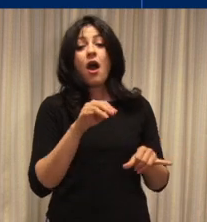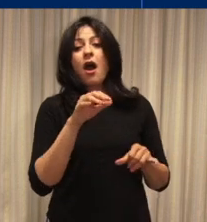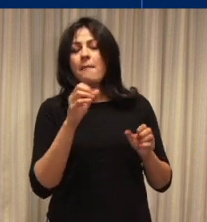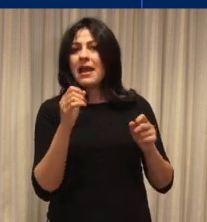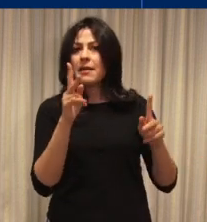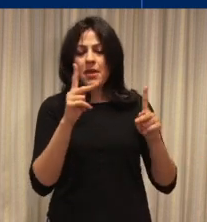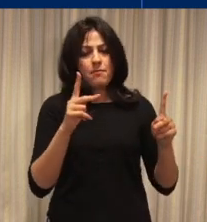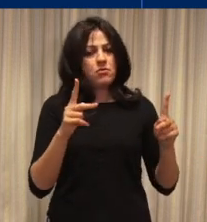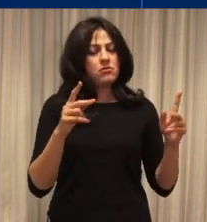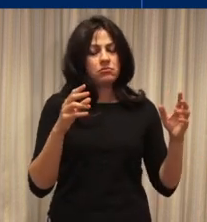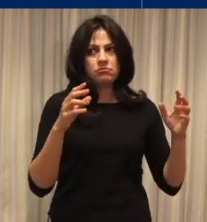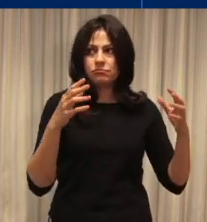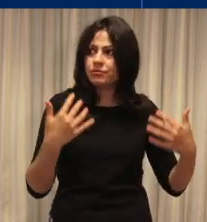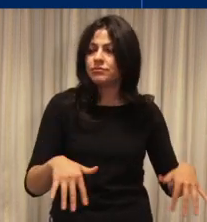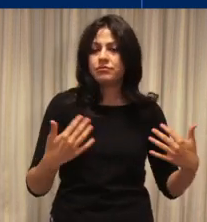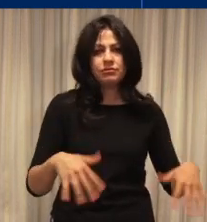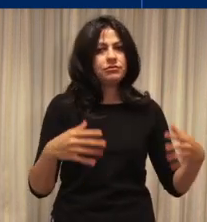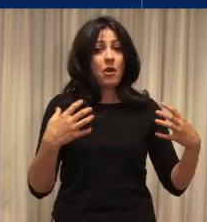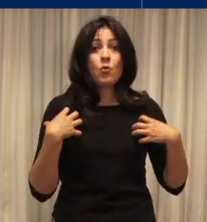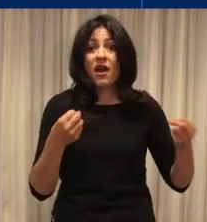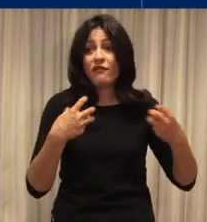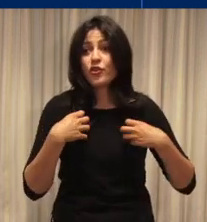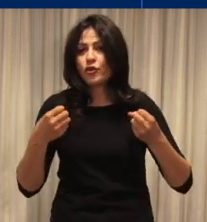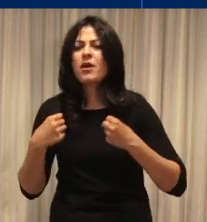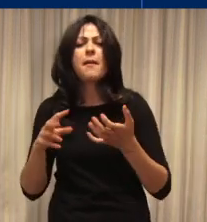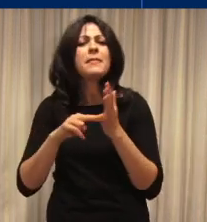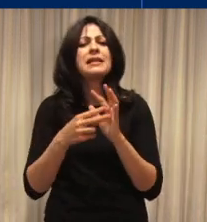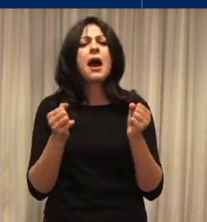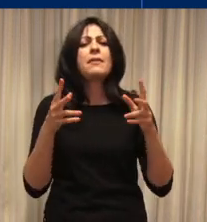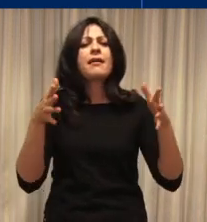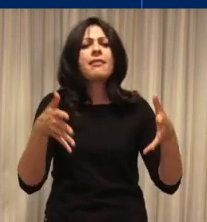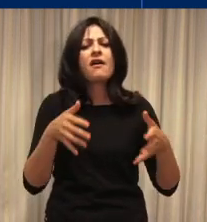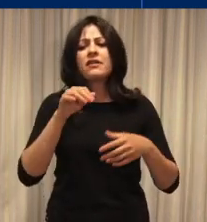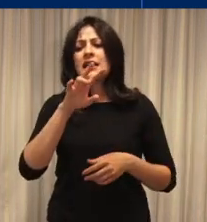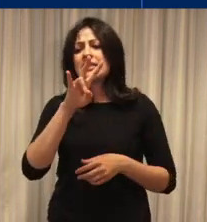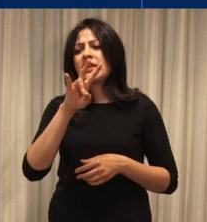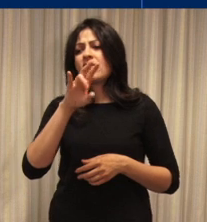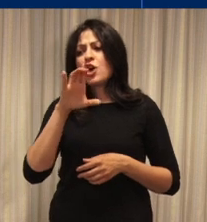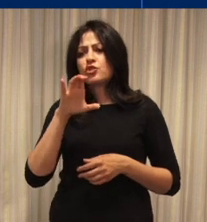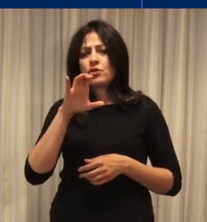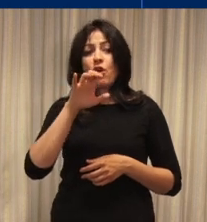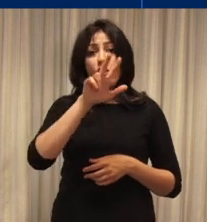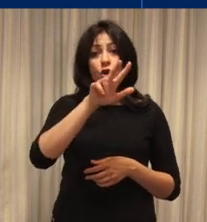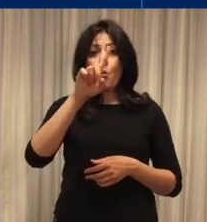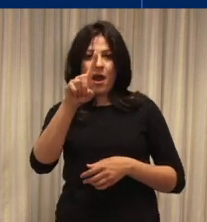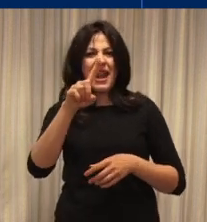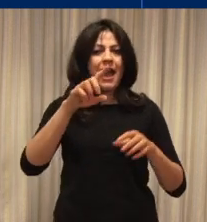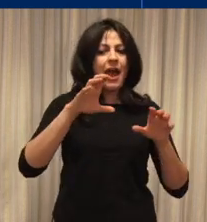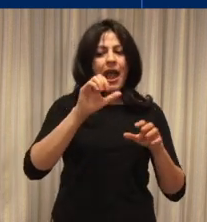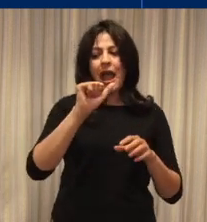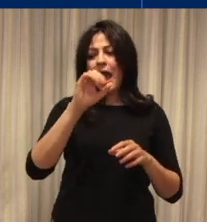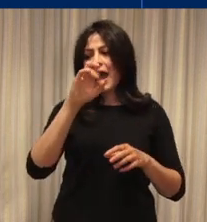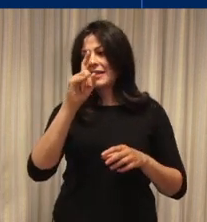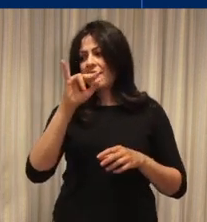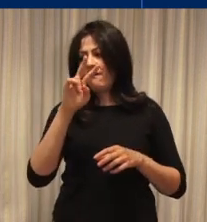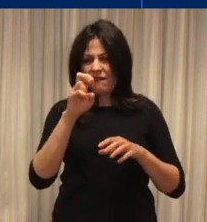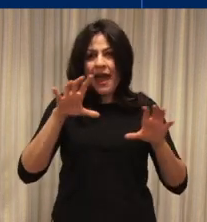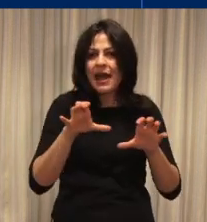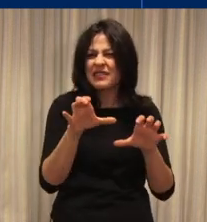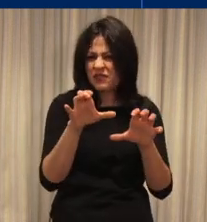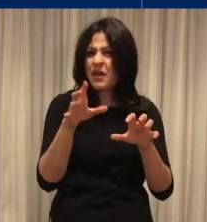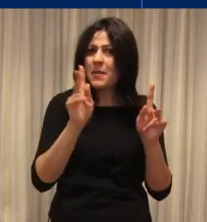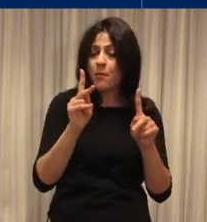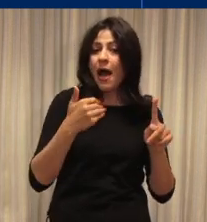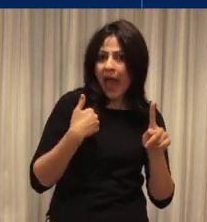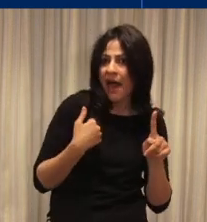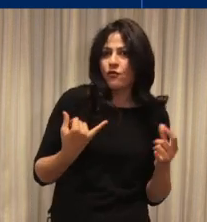have recovered. So there are only 731 active cases right now of COVID-19 in